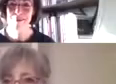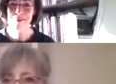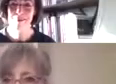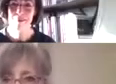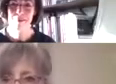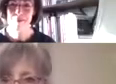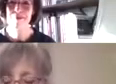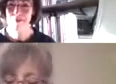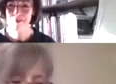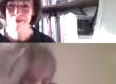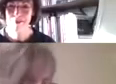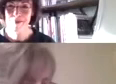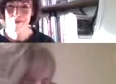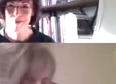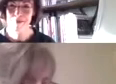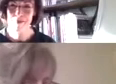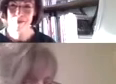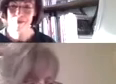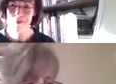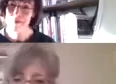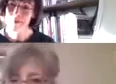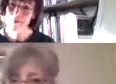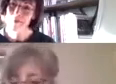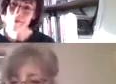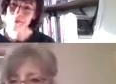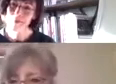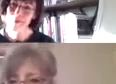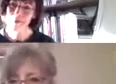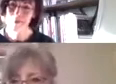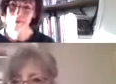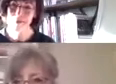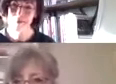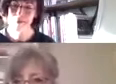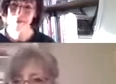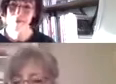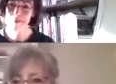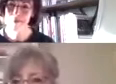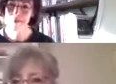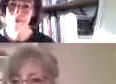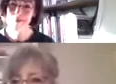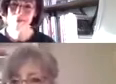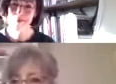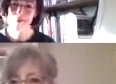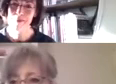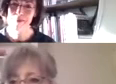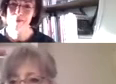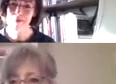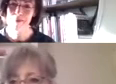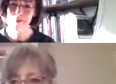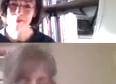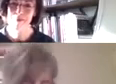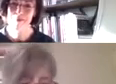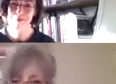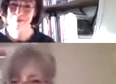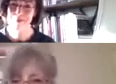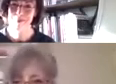you for being here tonight. This is, I think, the third or fourth online program that we have done, and we're getting better at it. It's a lot